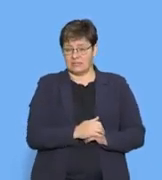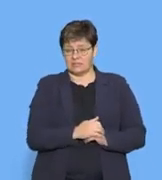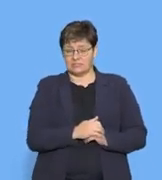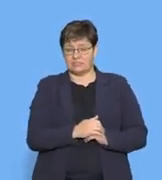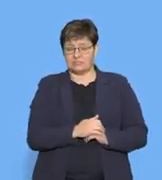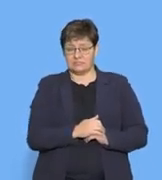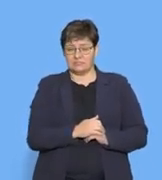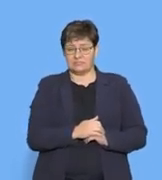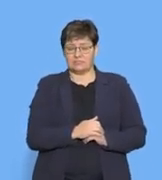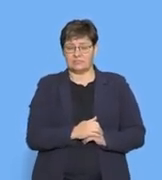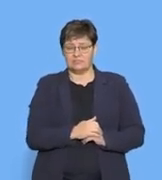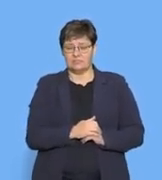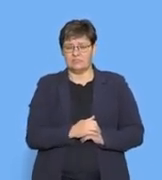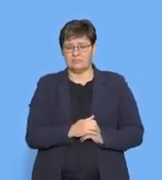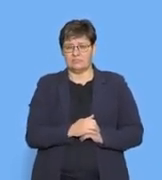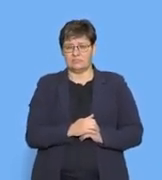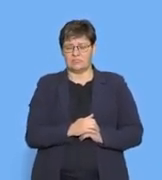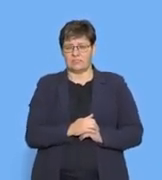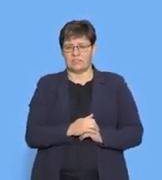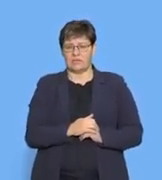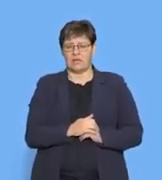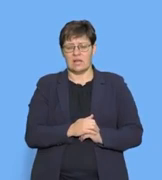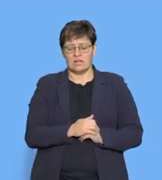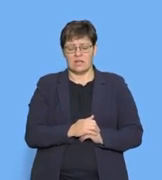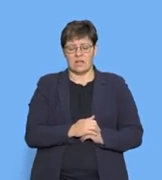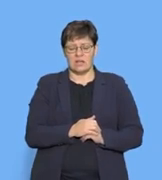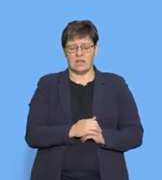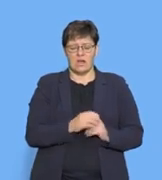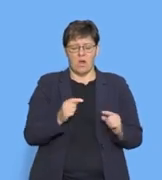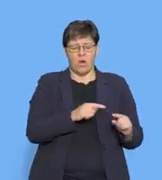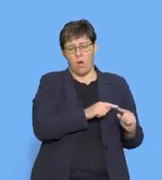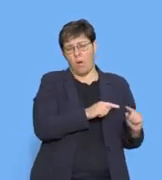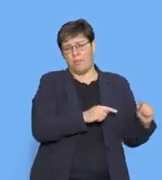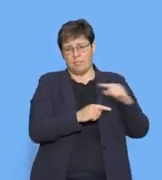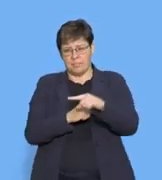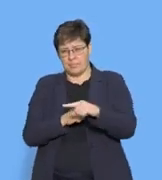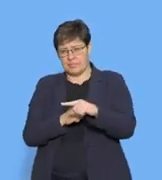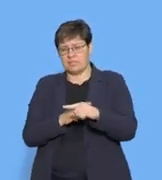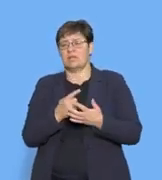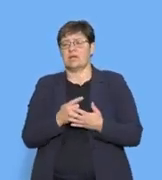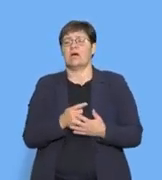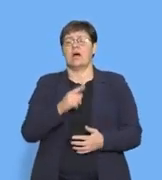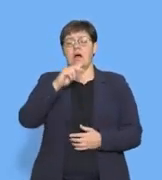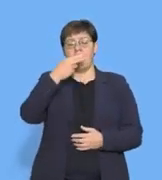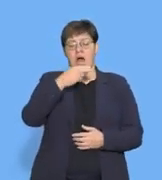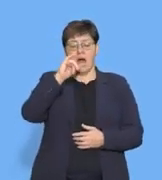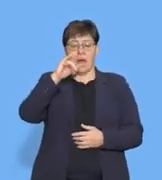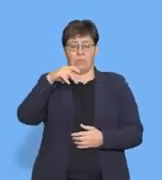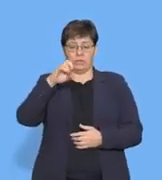sine of angle A? Sine of A is opposite over hypotenuse. So, let's write that